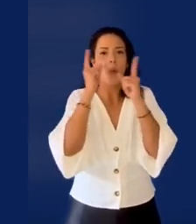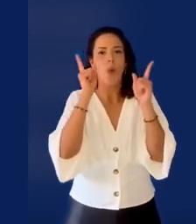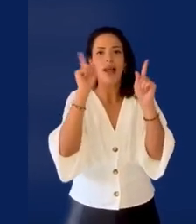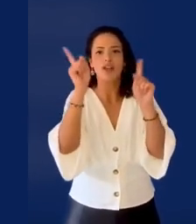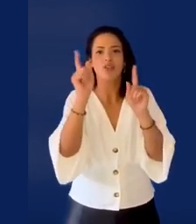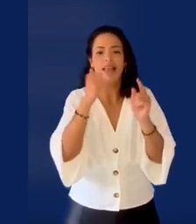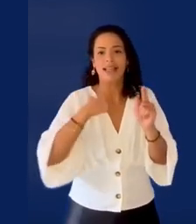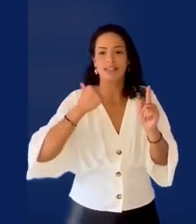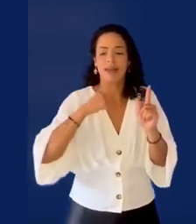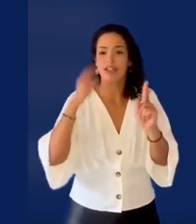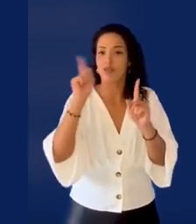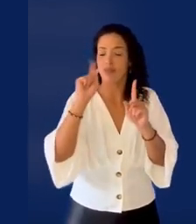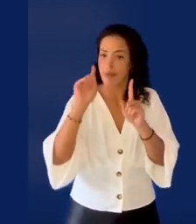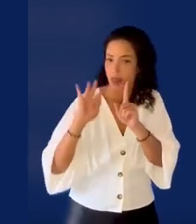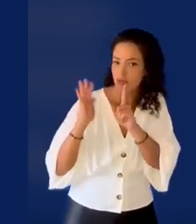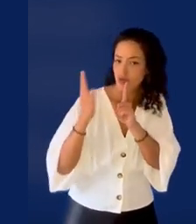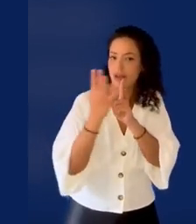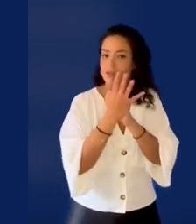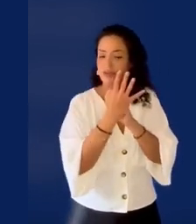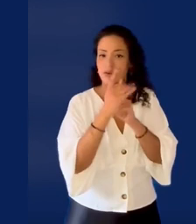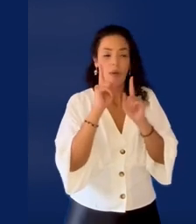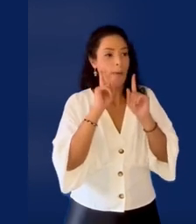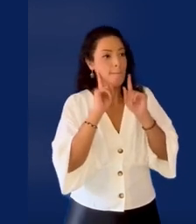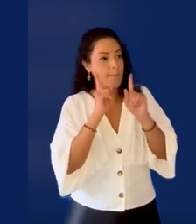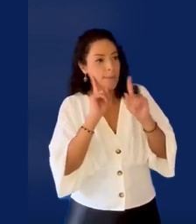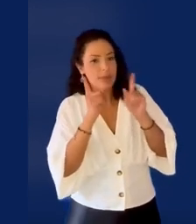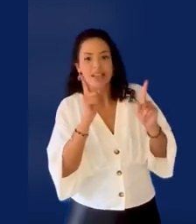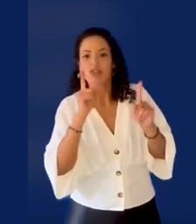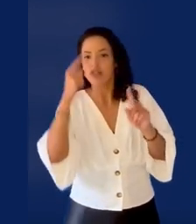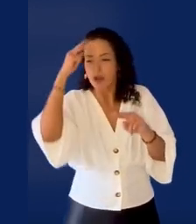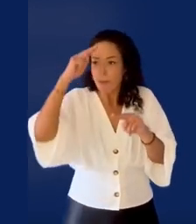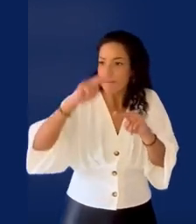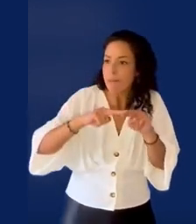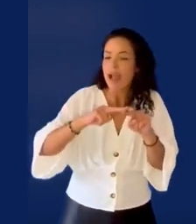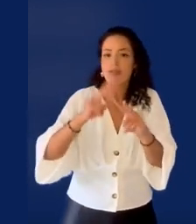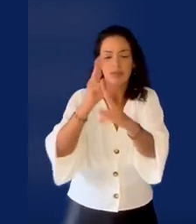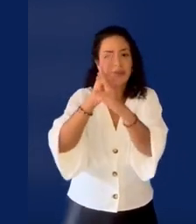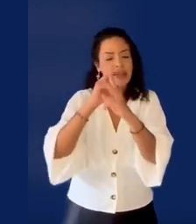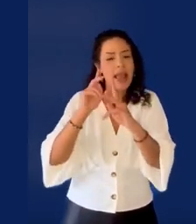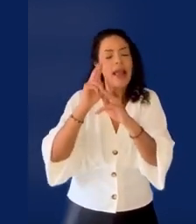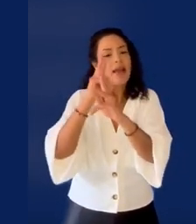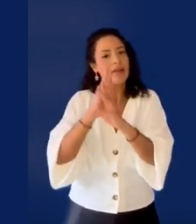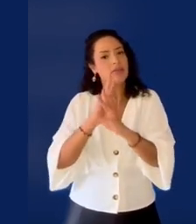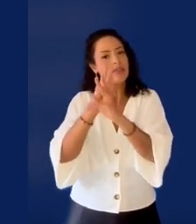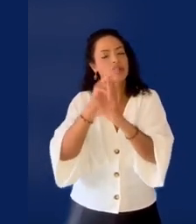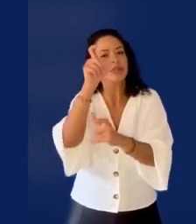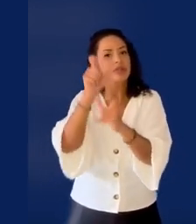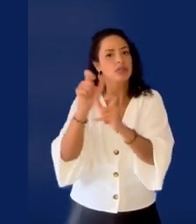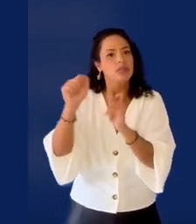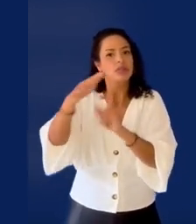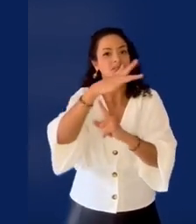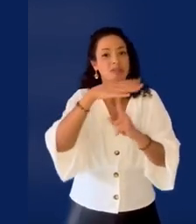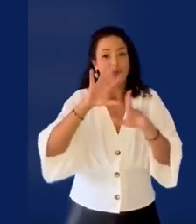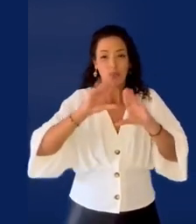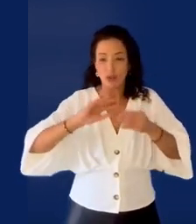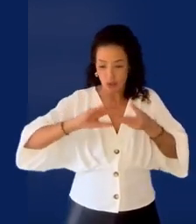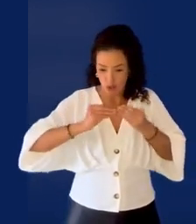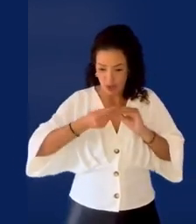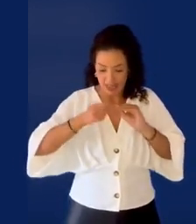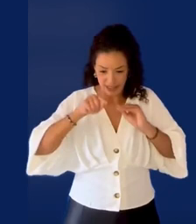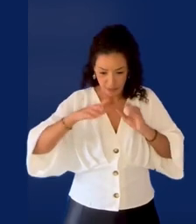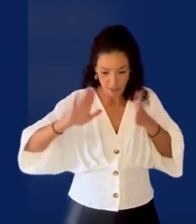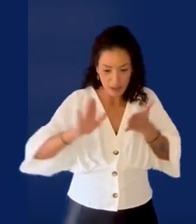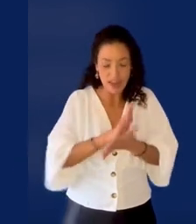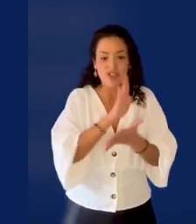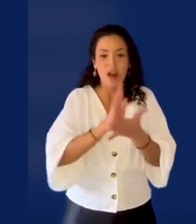around us, parents, caregivers, teachers, peers, and society more broadly. We stop creating for pleasure and joy.